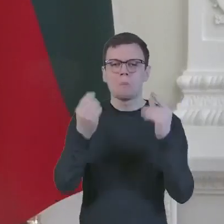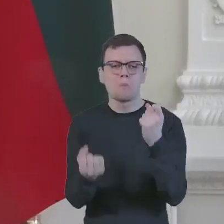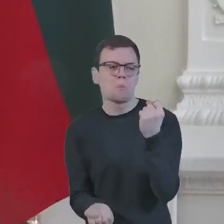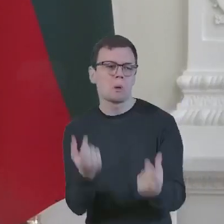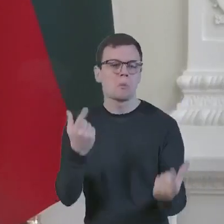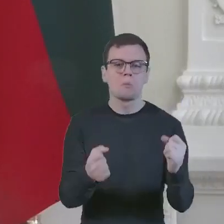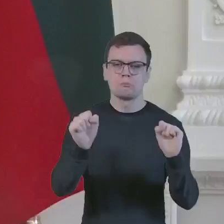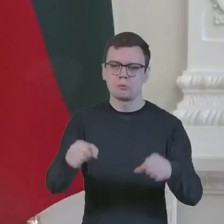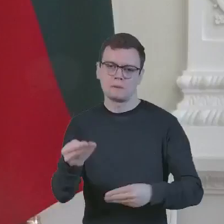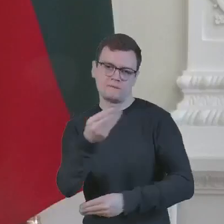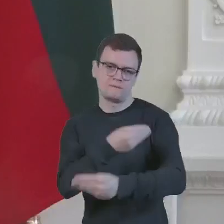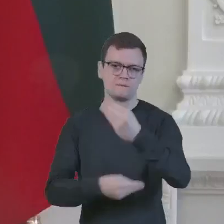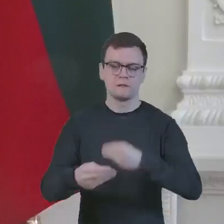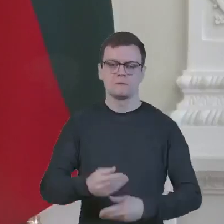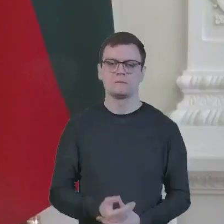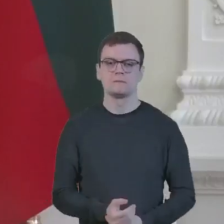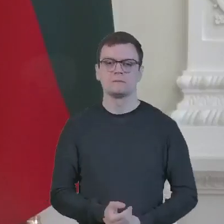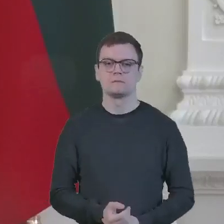and the lessons learned,